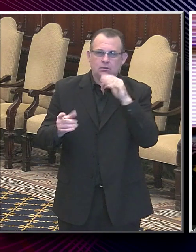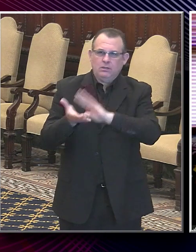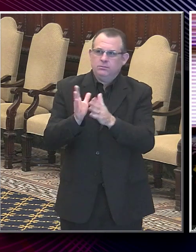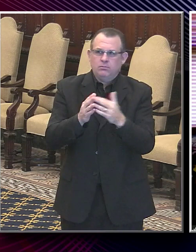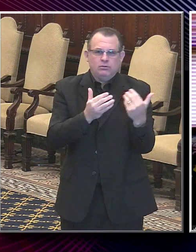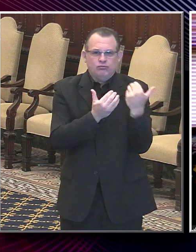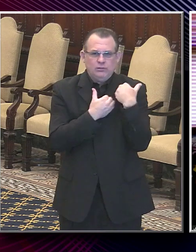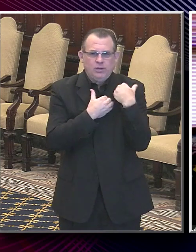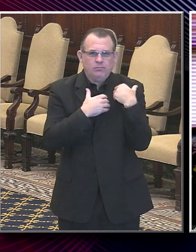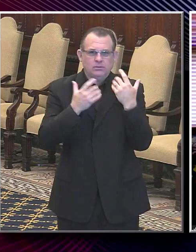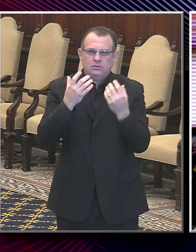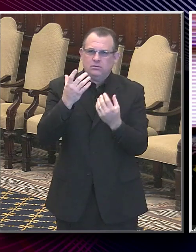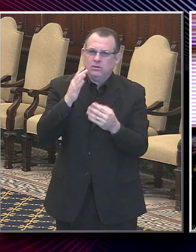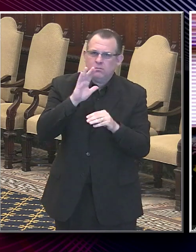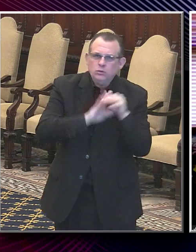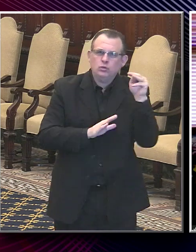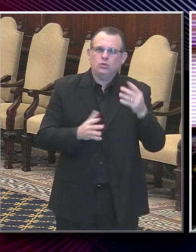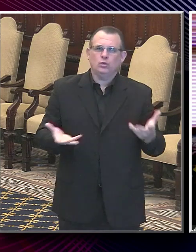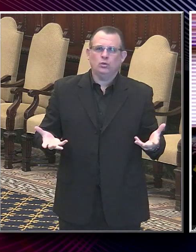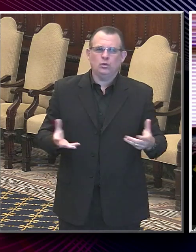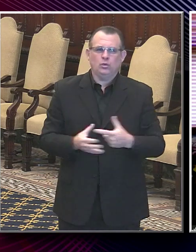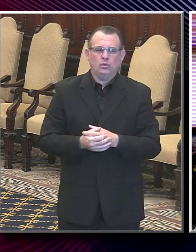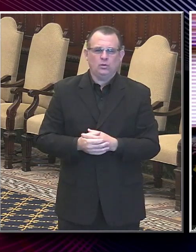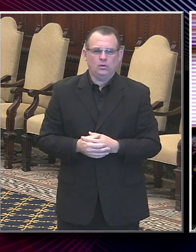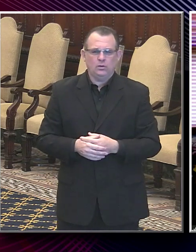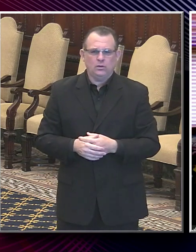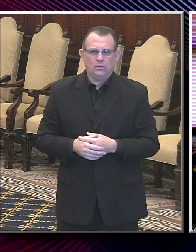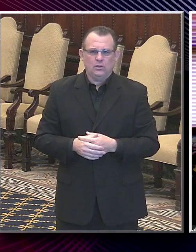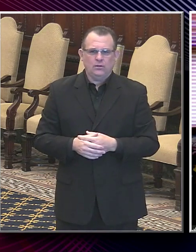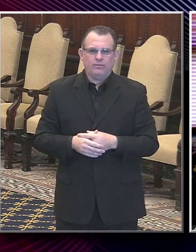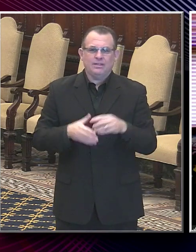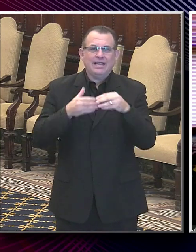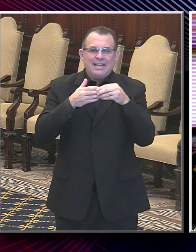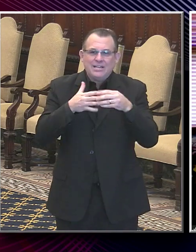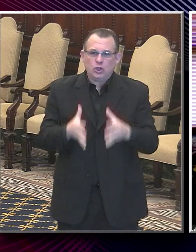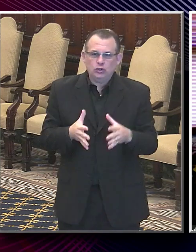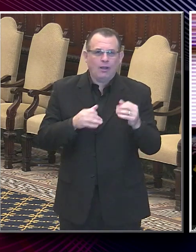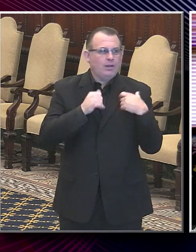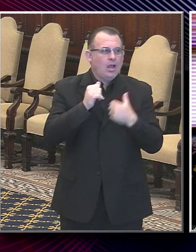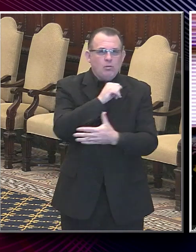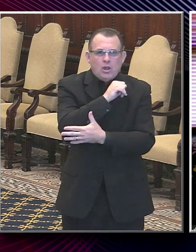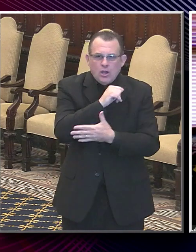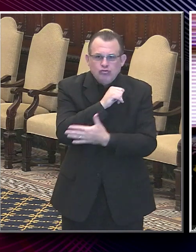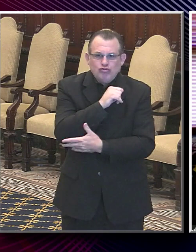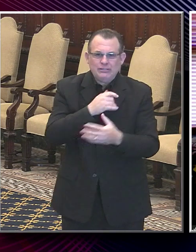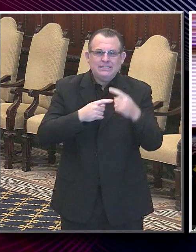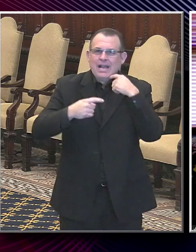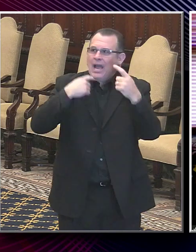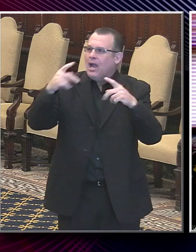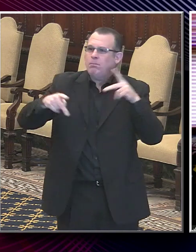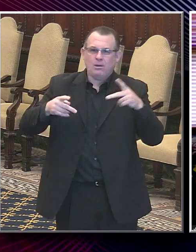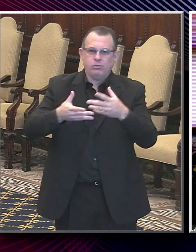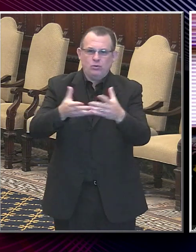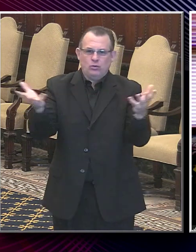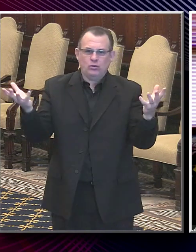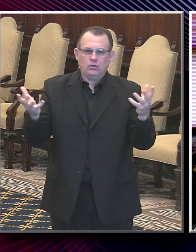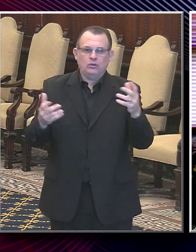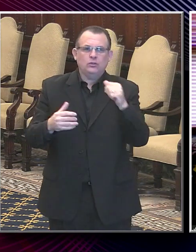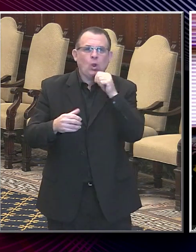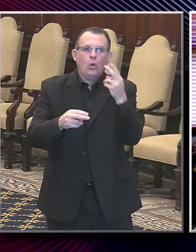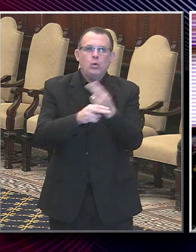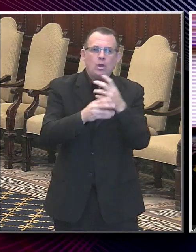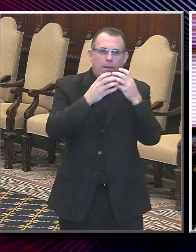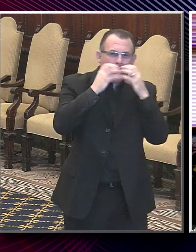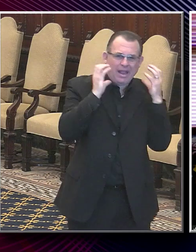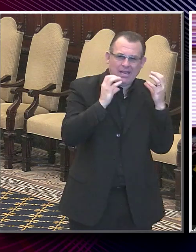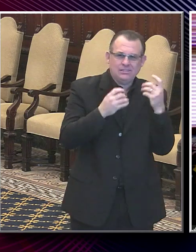mature. I mean, and despite the fact that the leader of our country is telling people it's not wearing a mask, nor is the vice president wearing